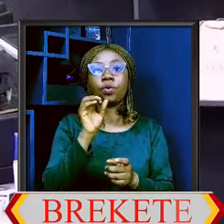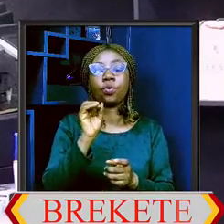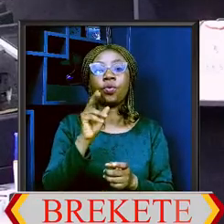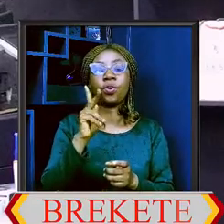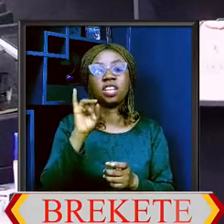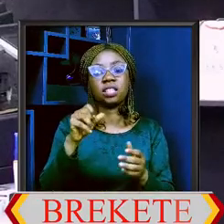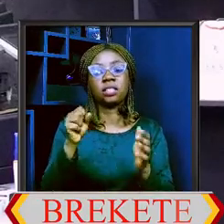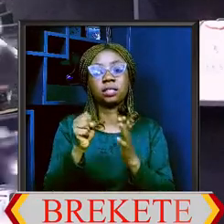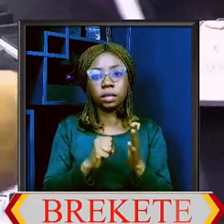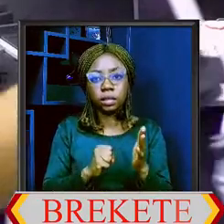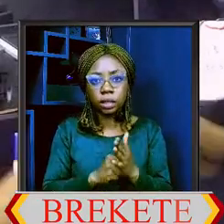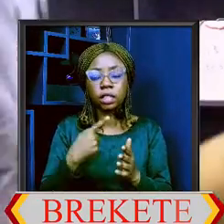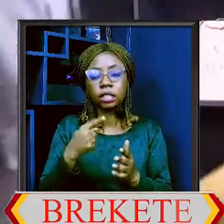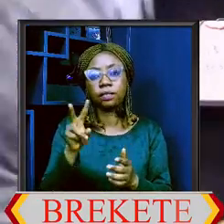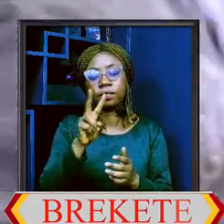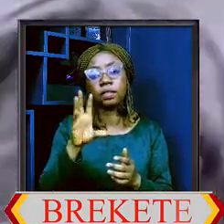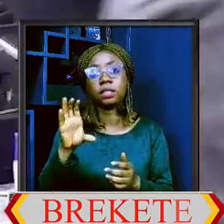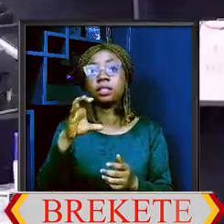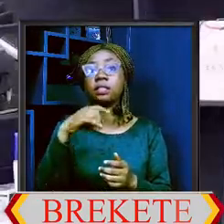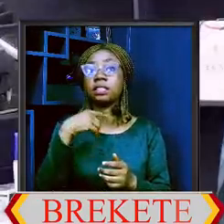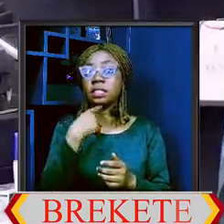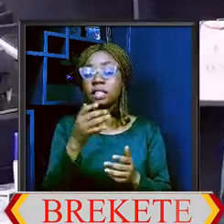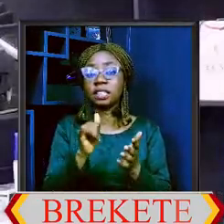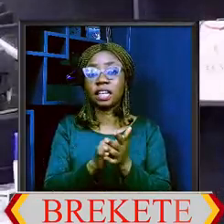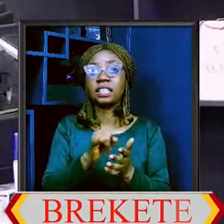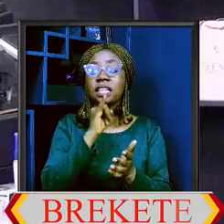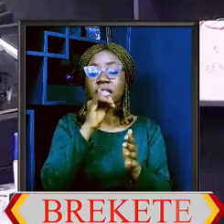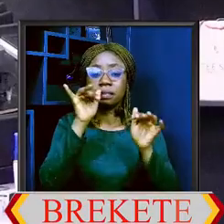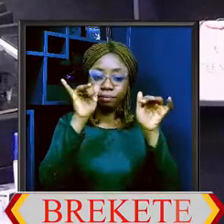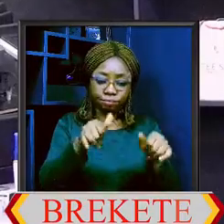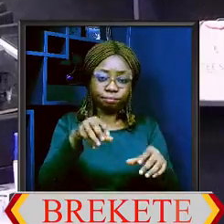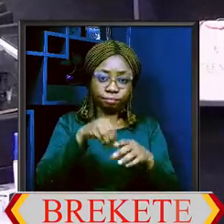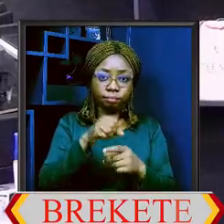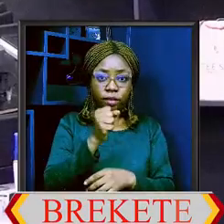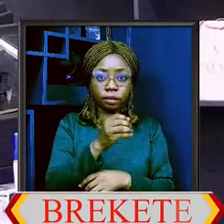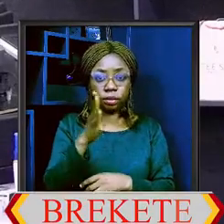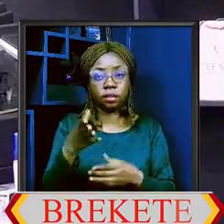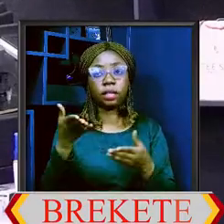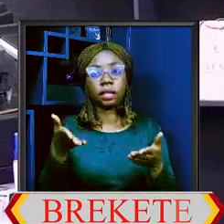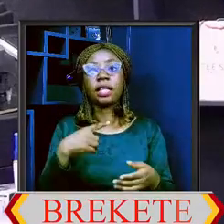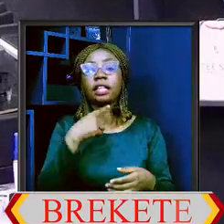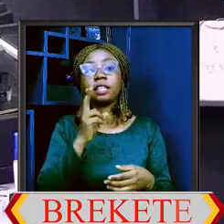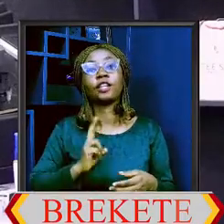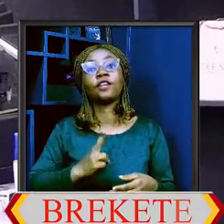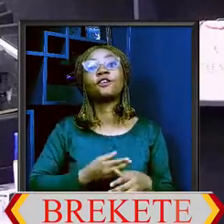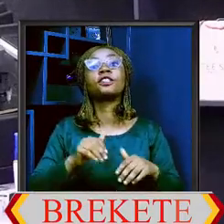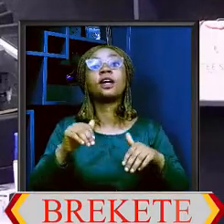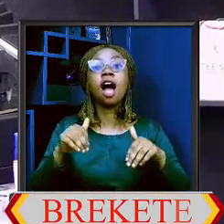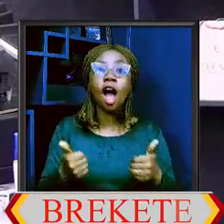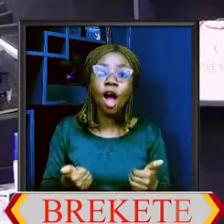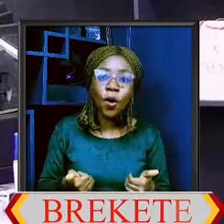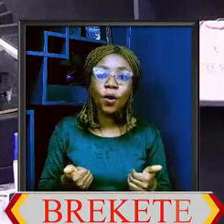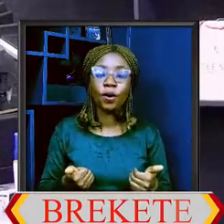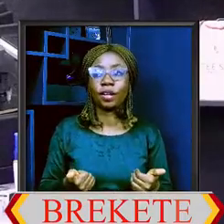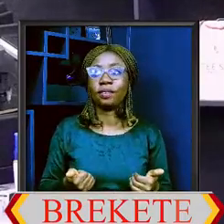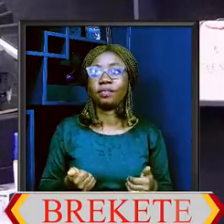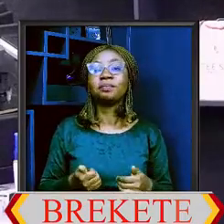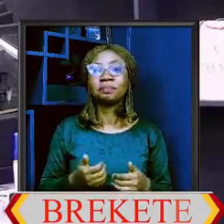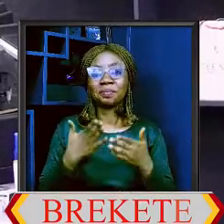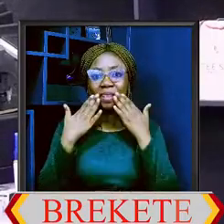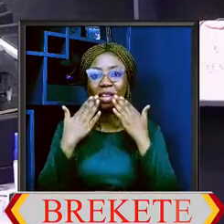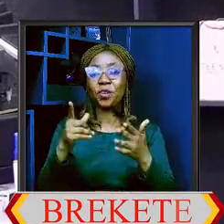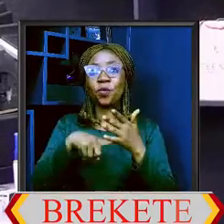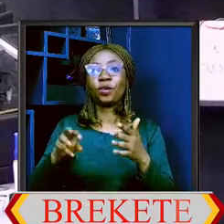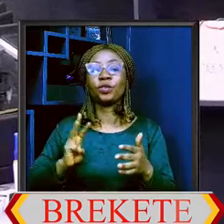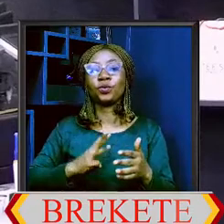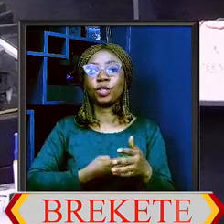Chancellor talk the for Abuja here tell us how uh thank you very much what we